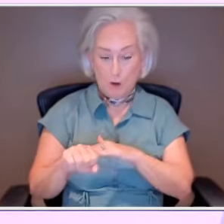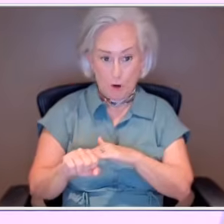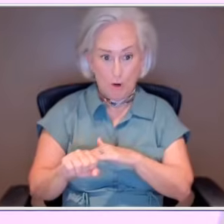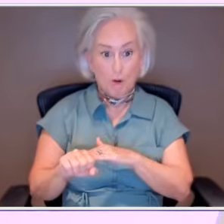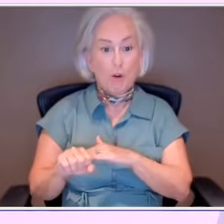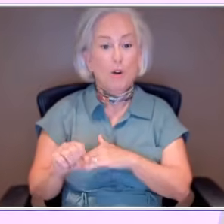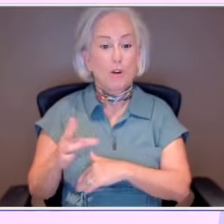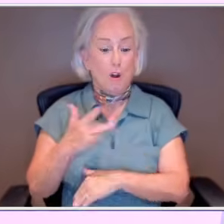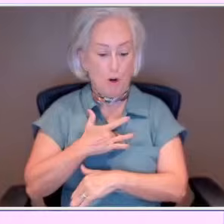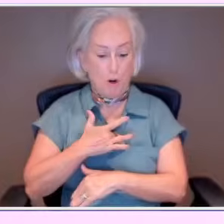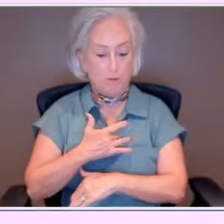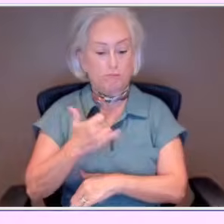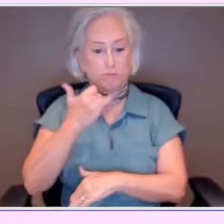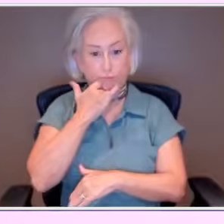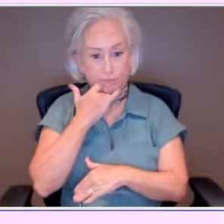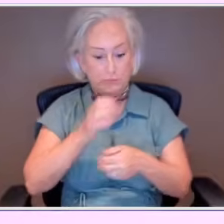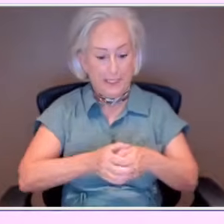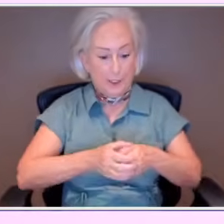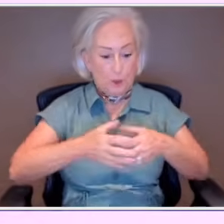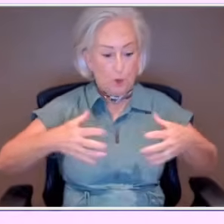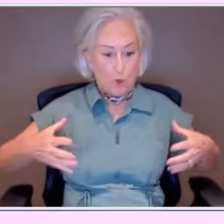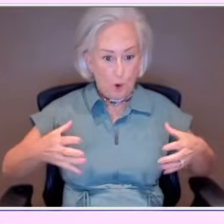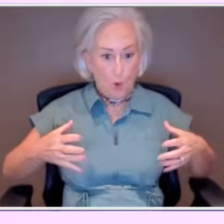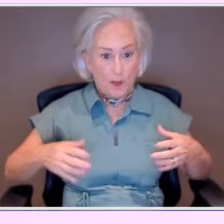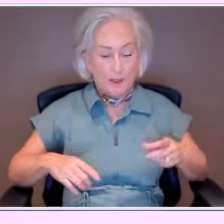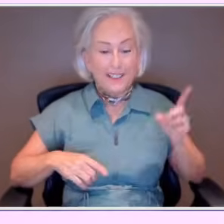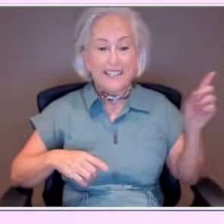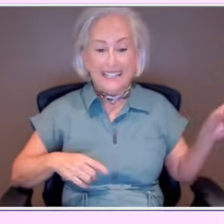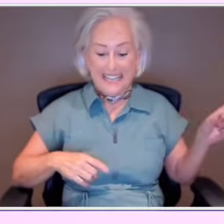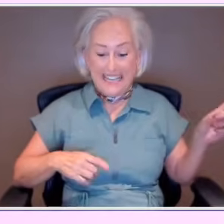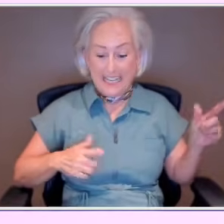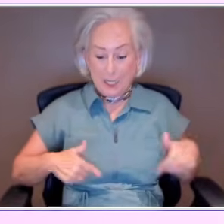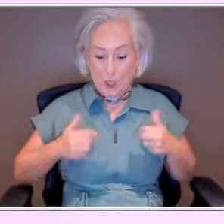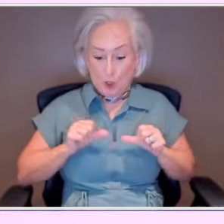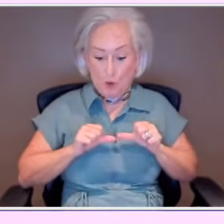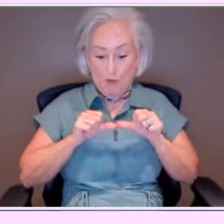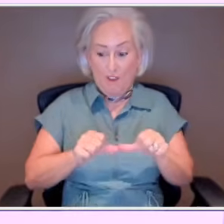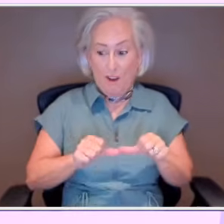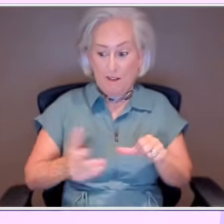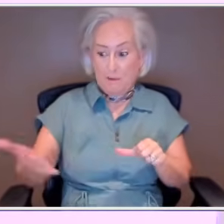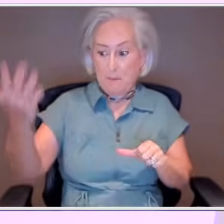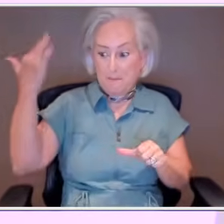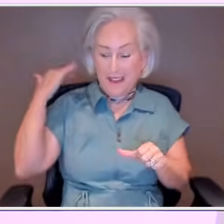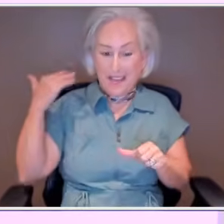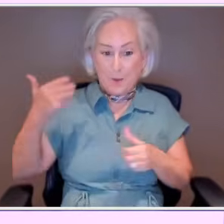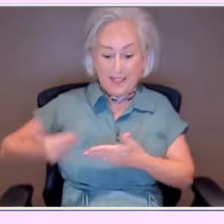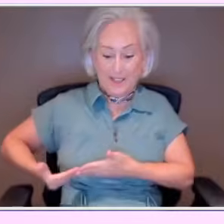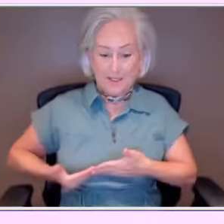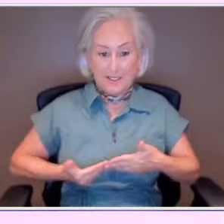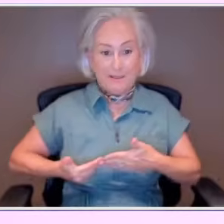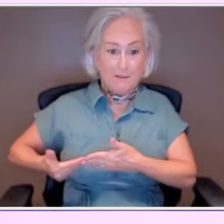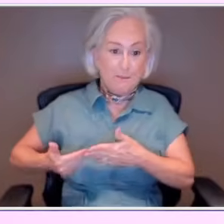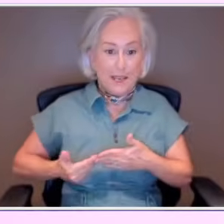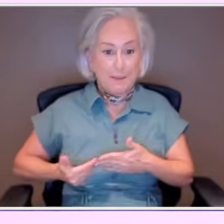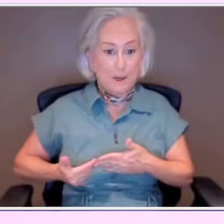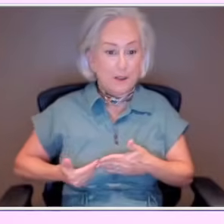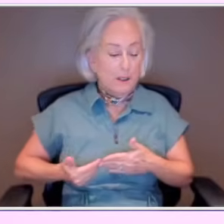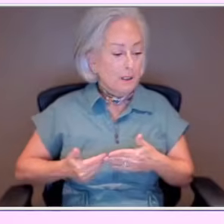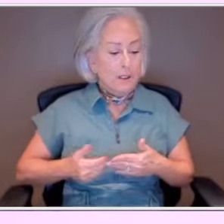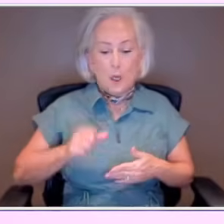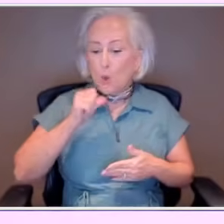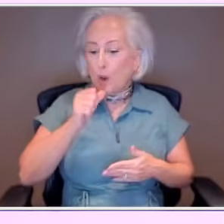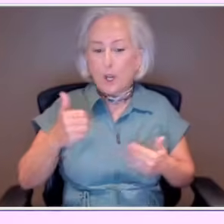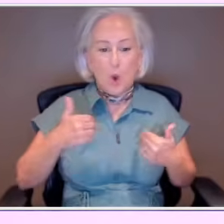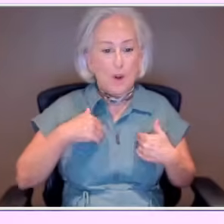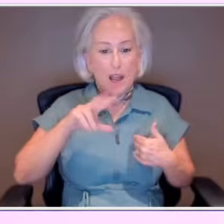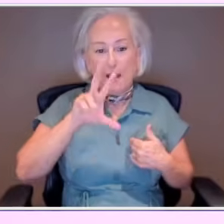He's on that wave of patients that survived their operations as a child that we didn't have. So we don't have 30, 40 years of data to look forward with Keith and say this is how it's